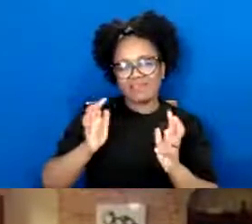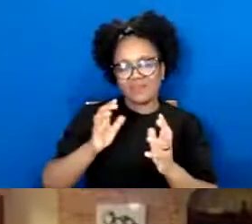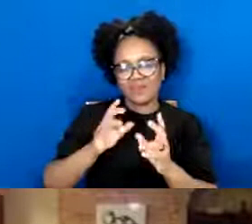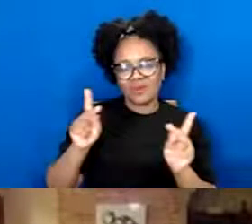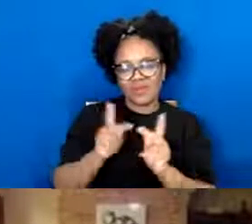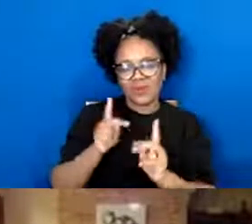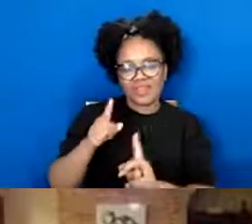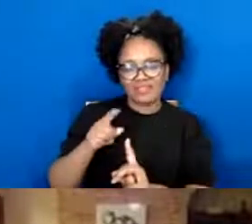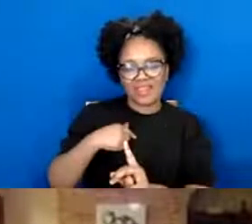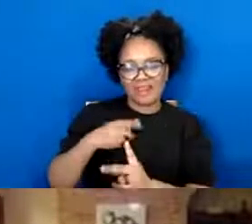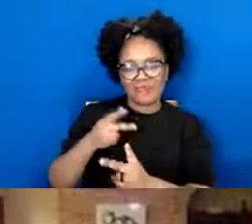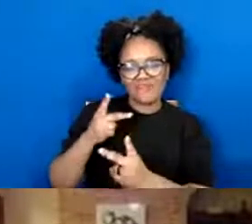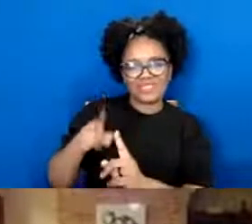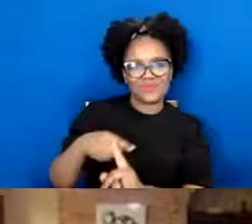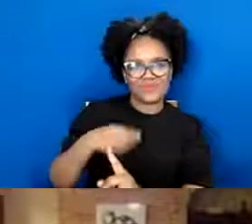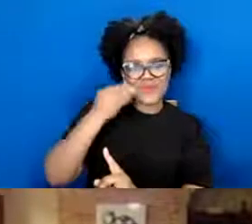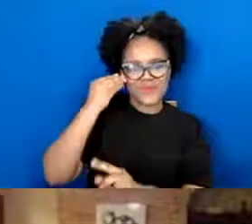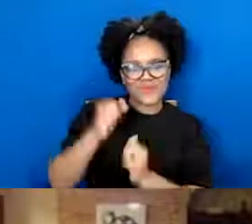home. So